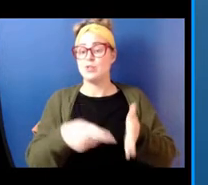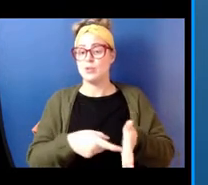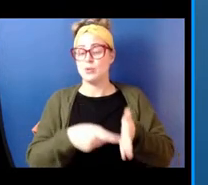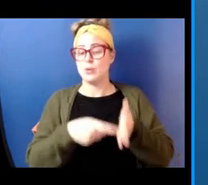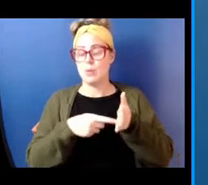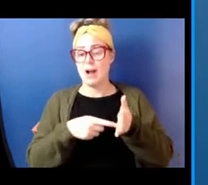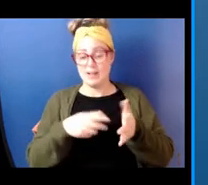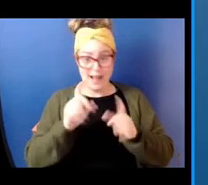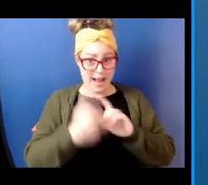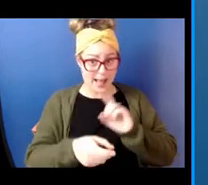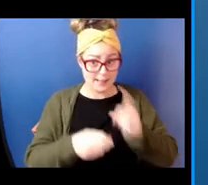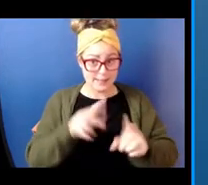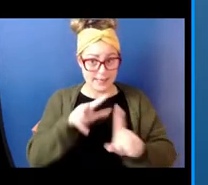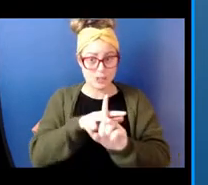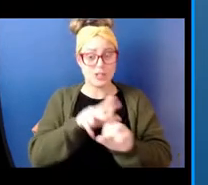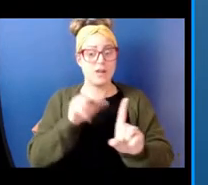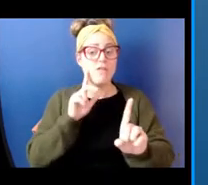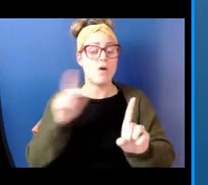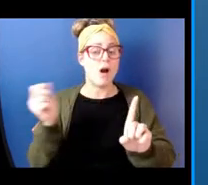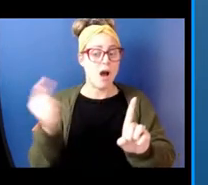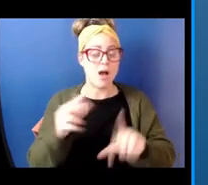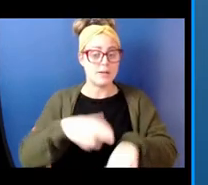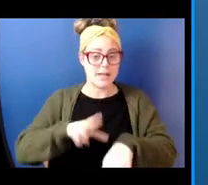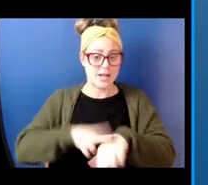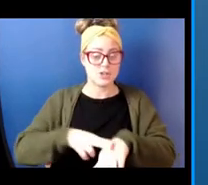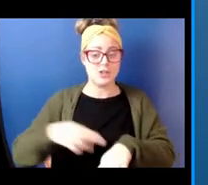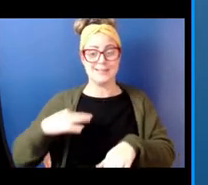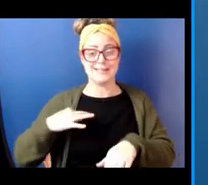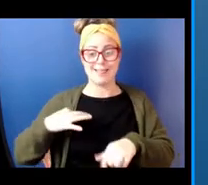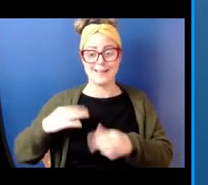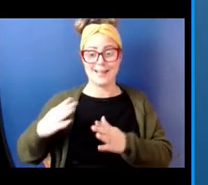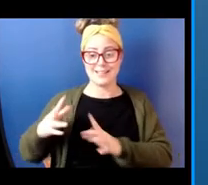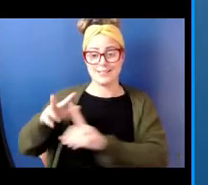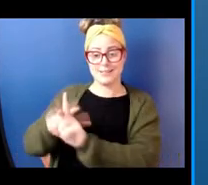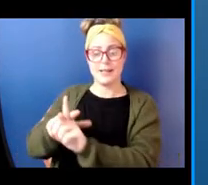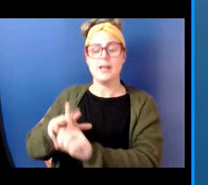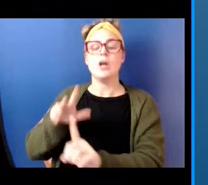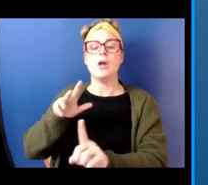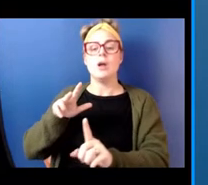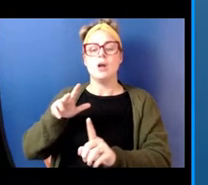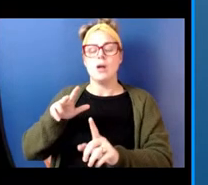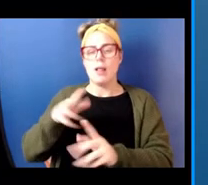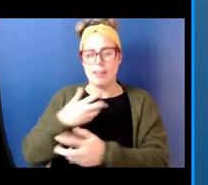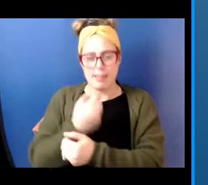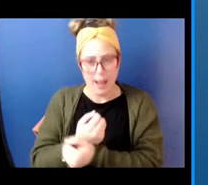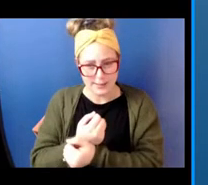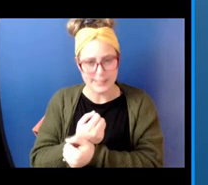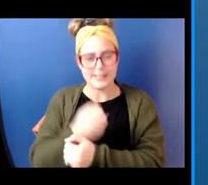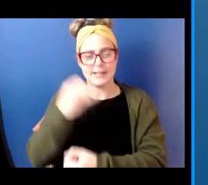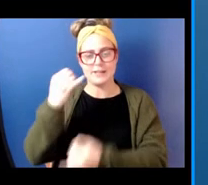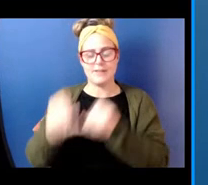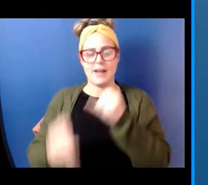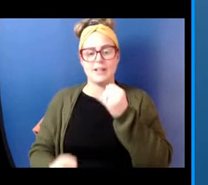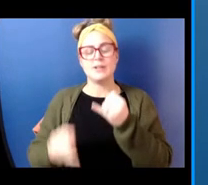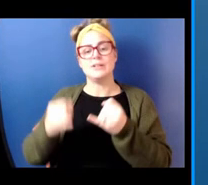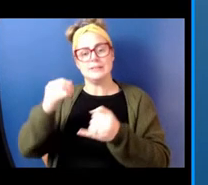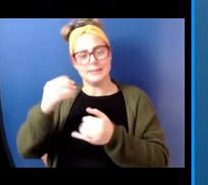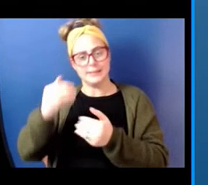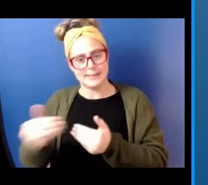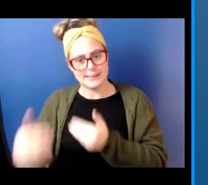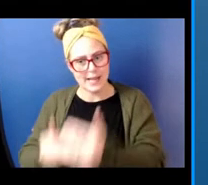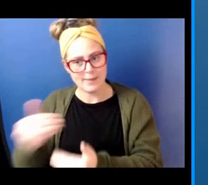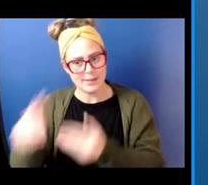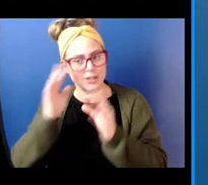of all delegates National delegates be locked in at the final expression of preference at the first determining step as determined by the state's plan